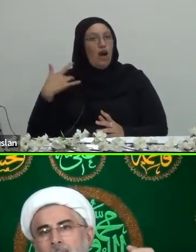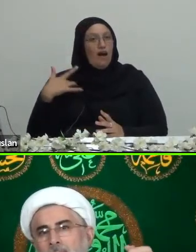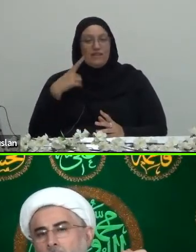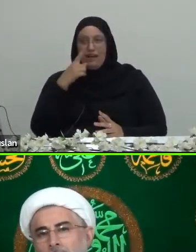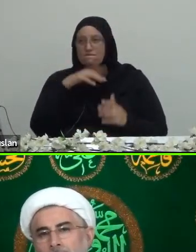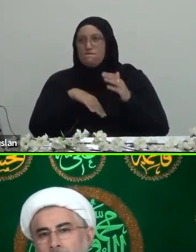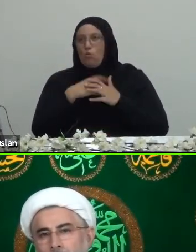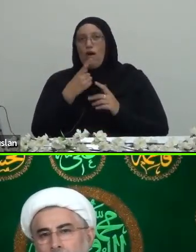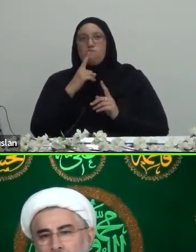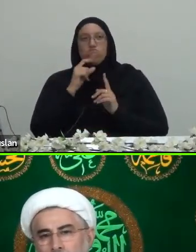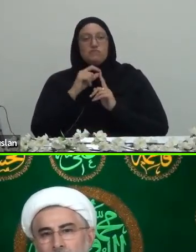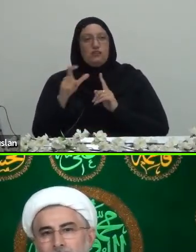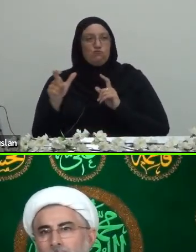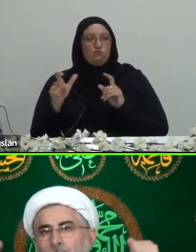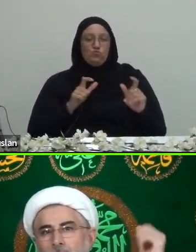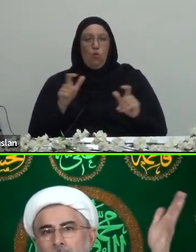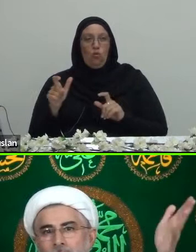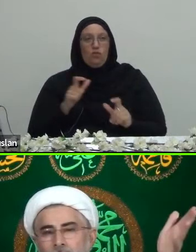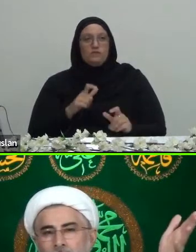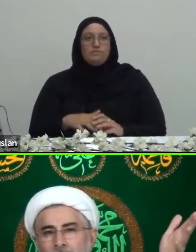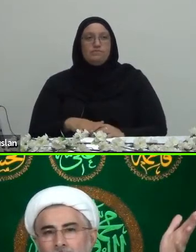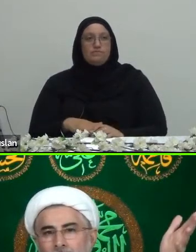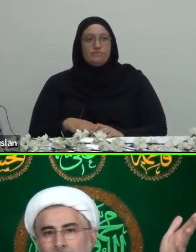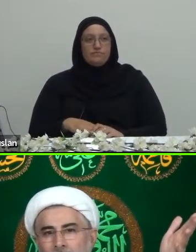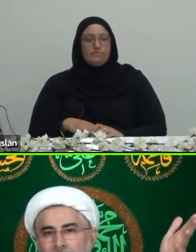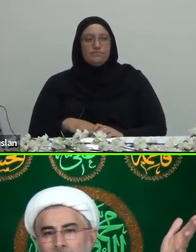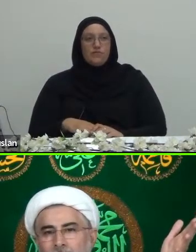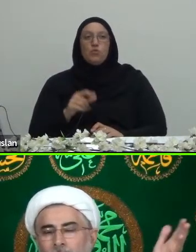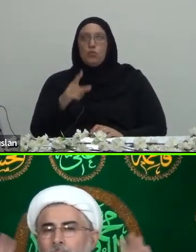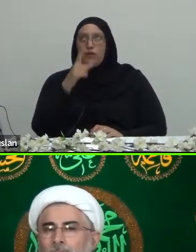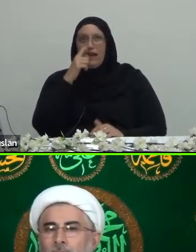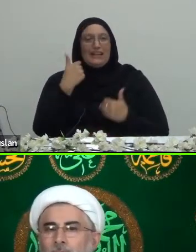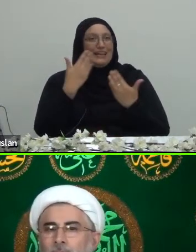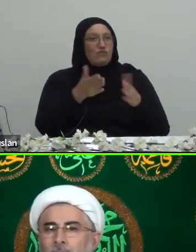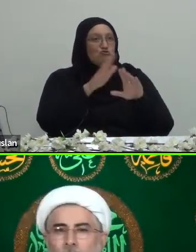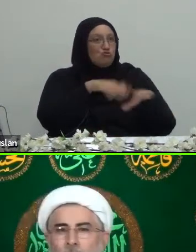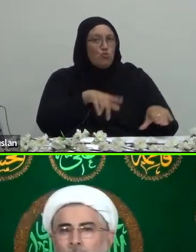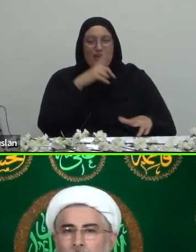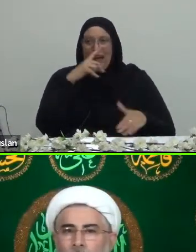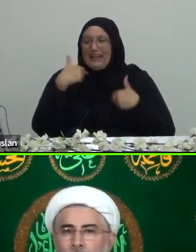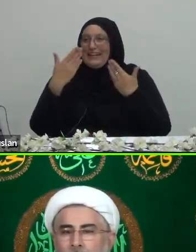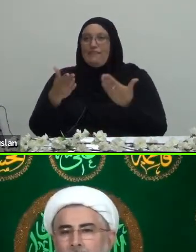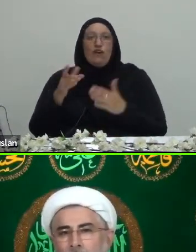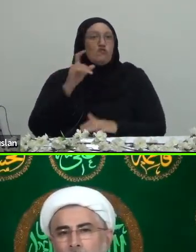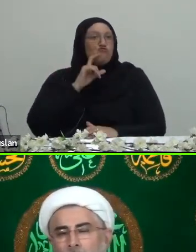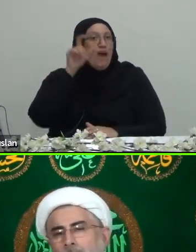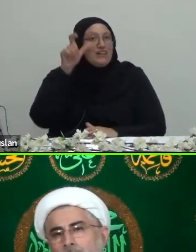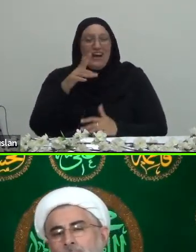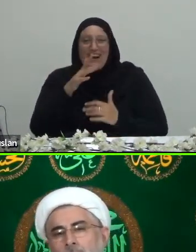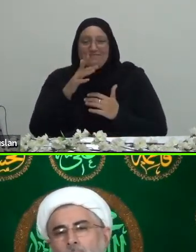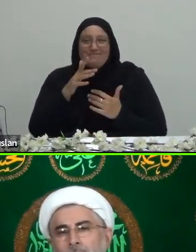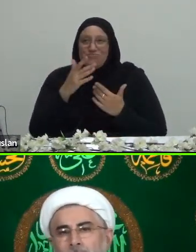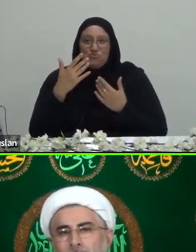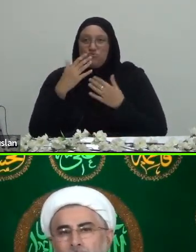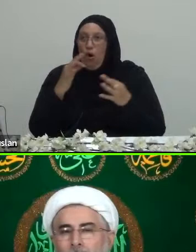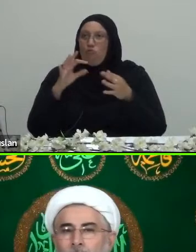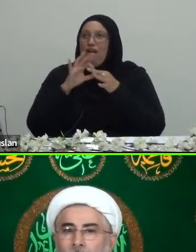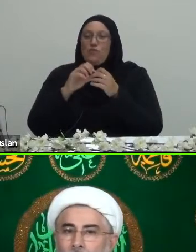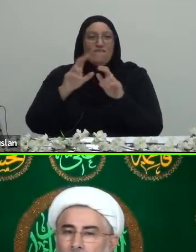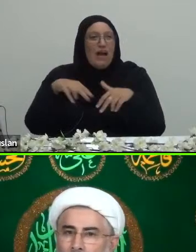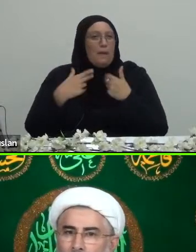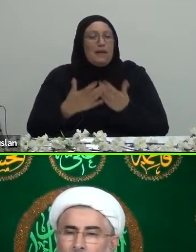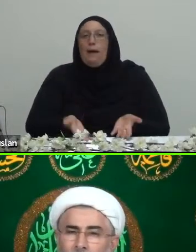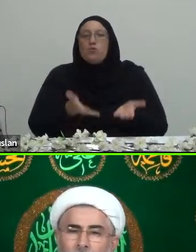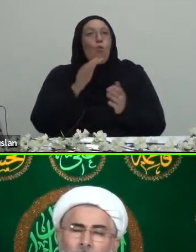estate, whether to my children or strangers. Again, as I said it before, it's absolutely yours and your wills. Whatever you want